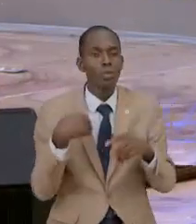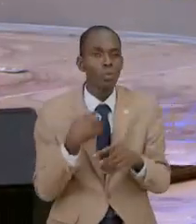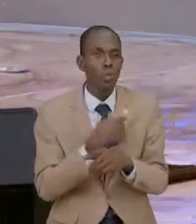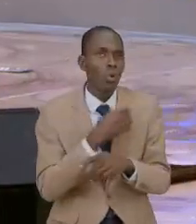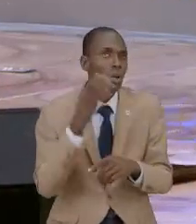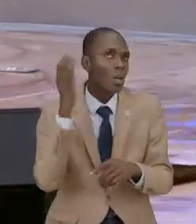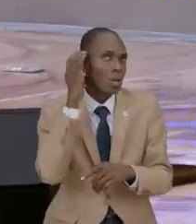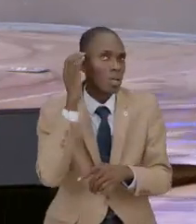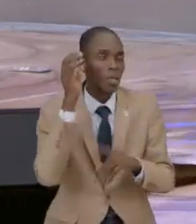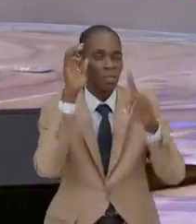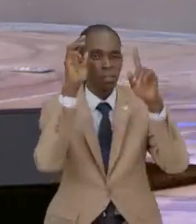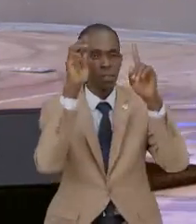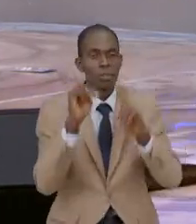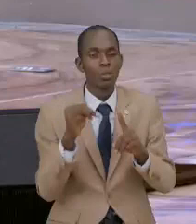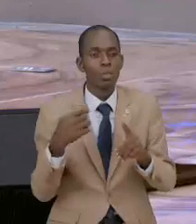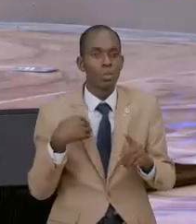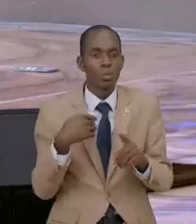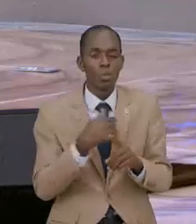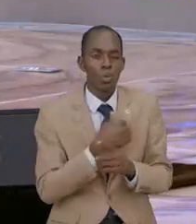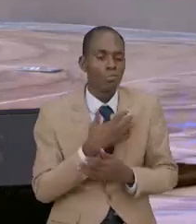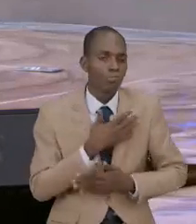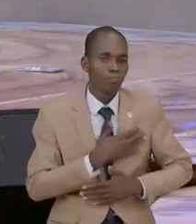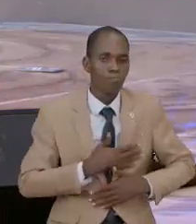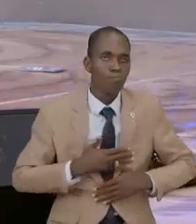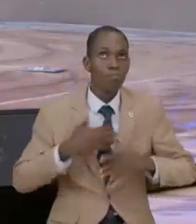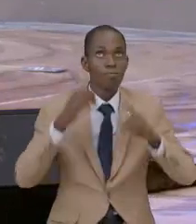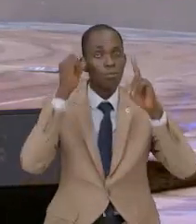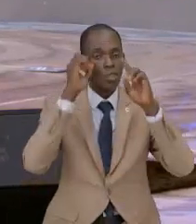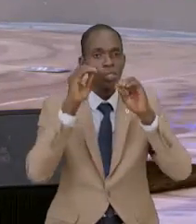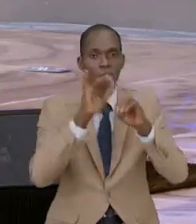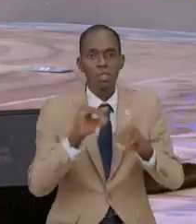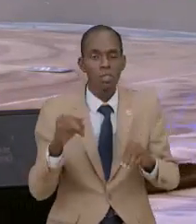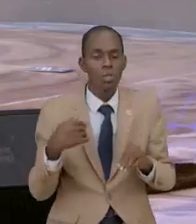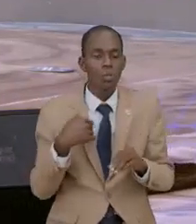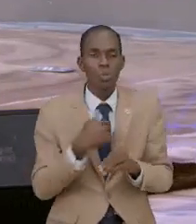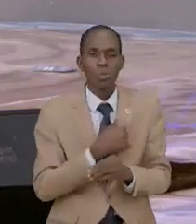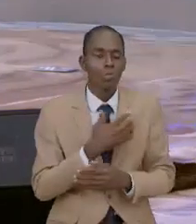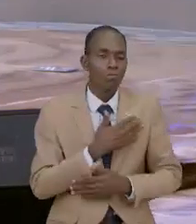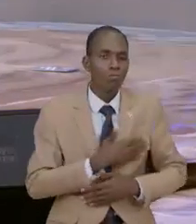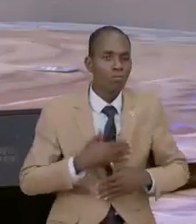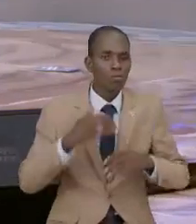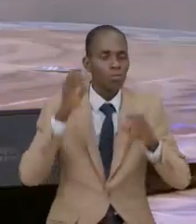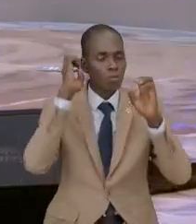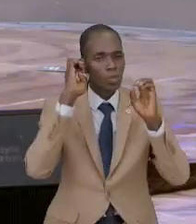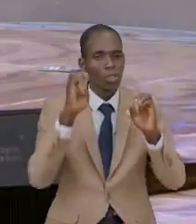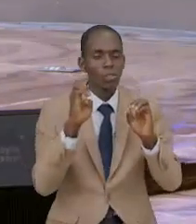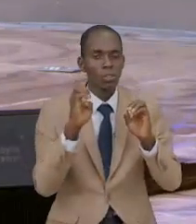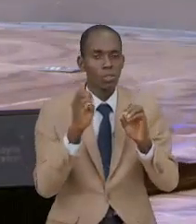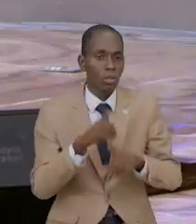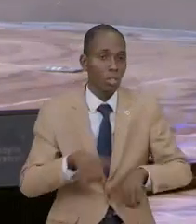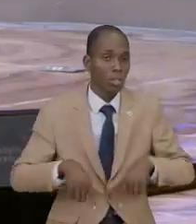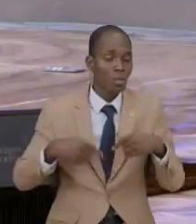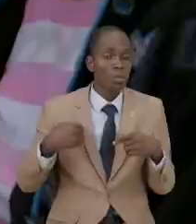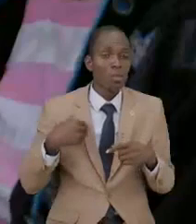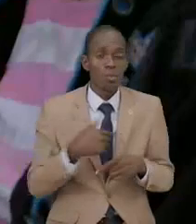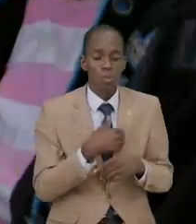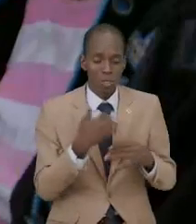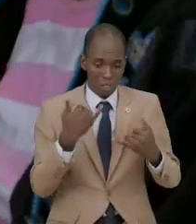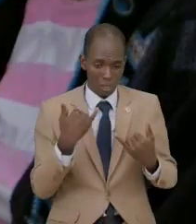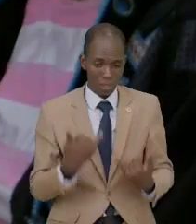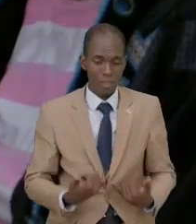him, we enjoy his teaching, we enjoy his life, and we're now voluntarily,